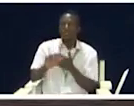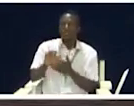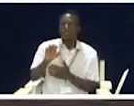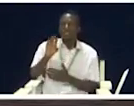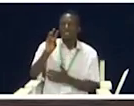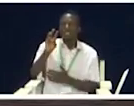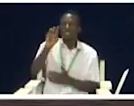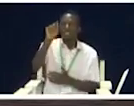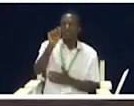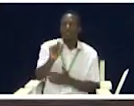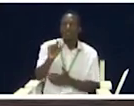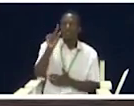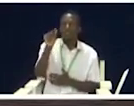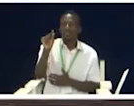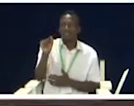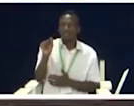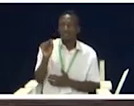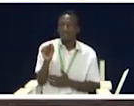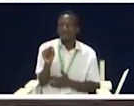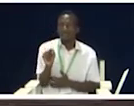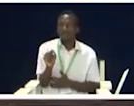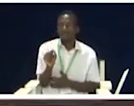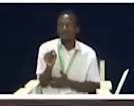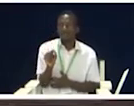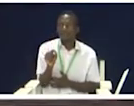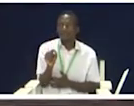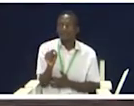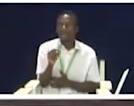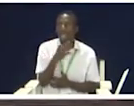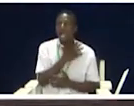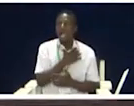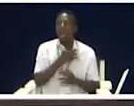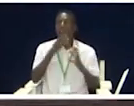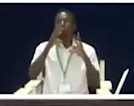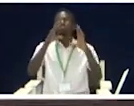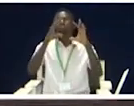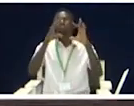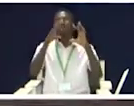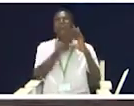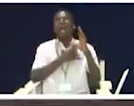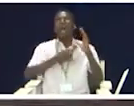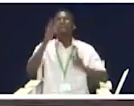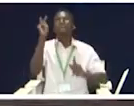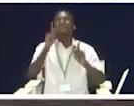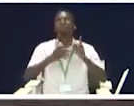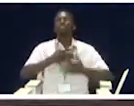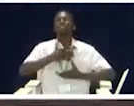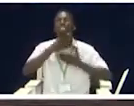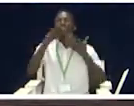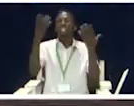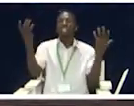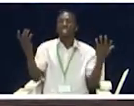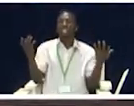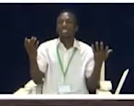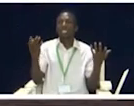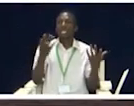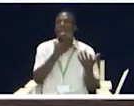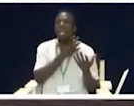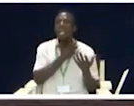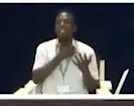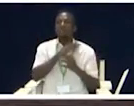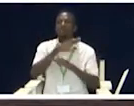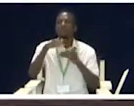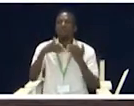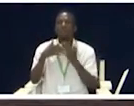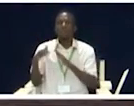Joshua chapter 6 verse 20. And they blew the trumpets, and the people shouted, and the wall fell down flat, so